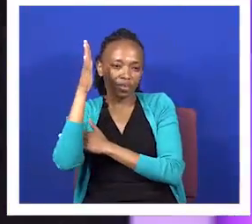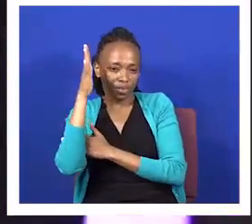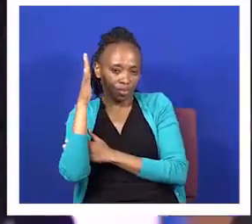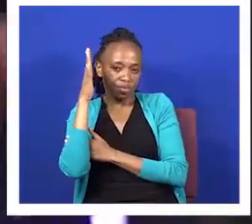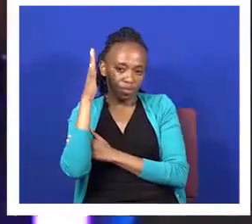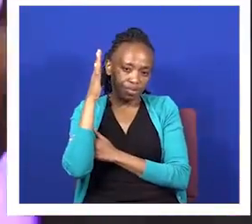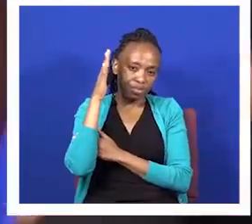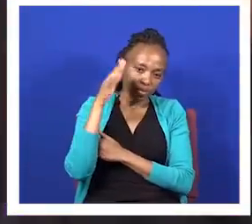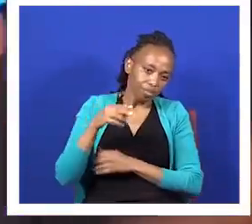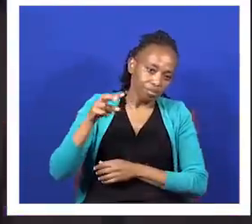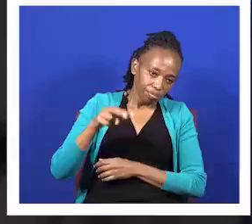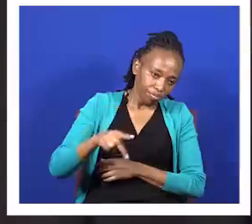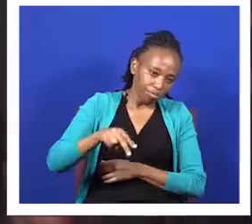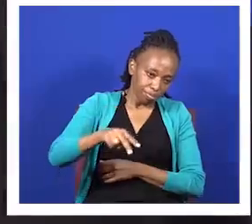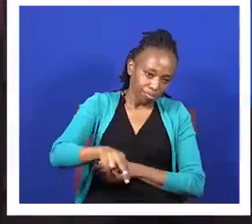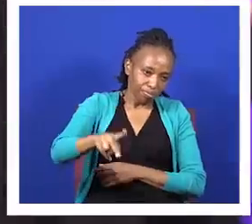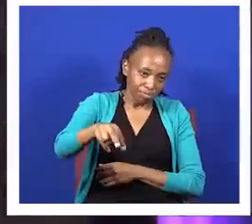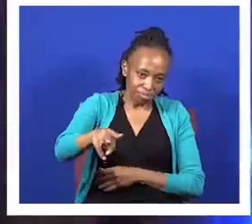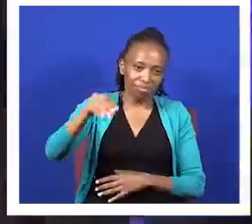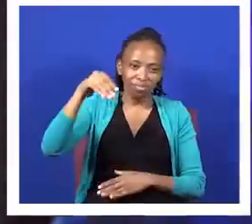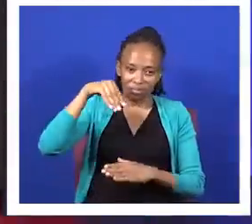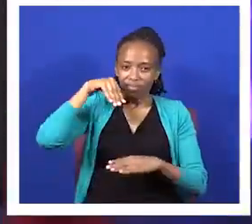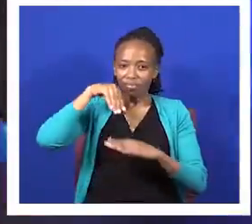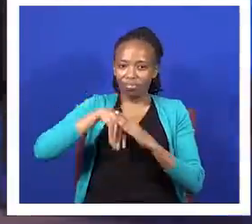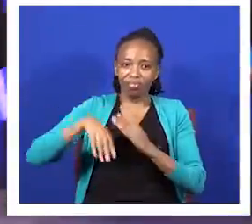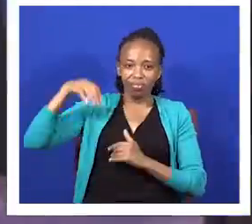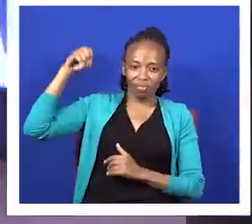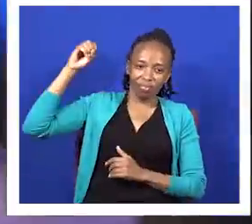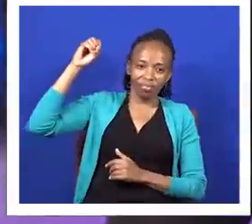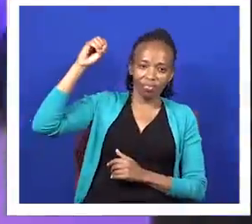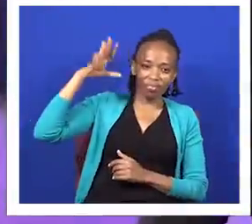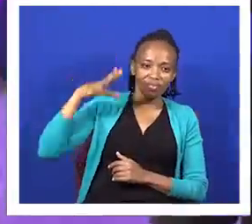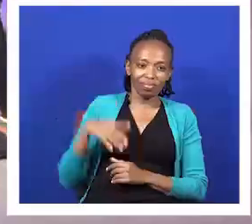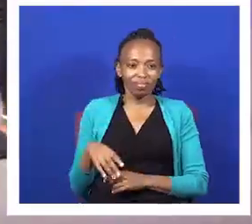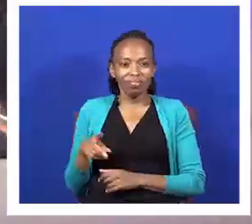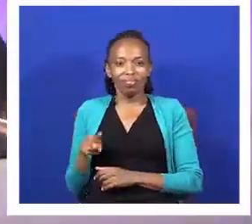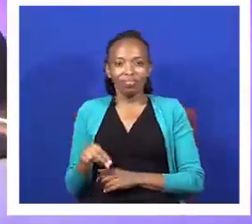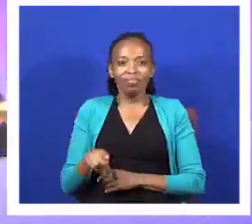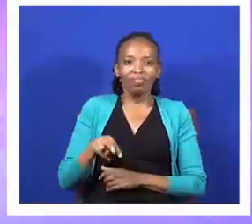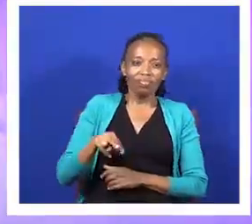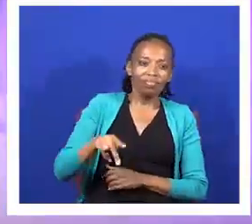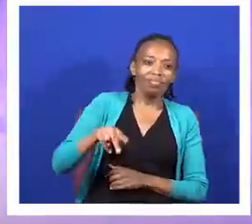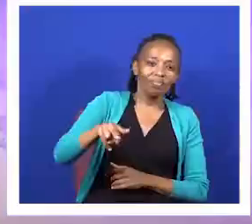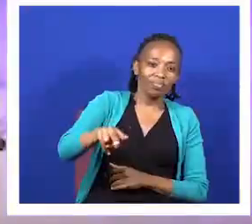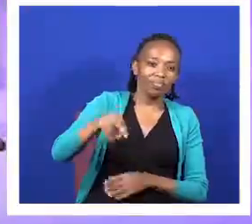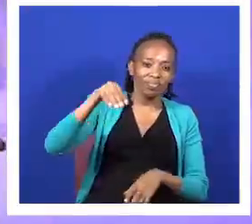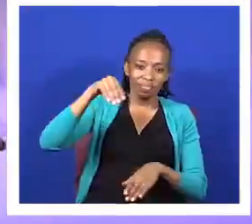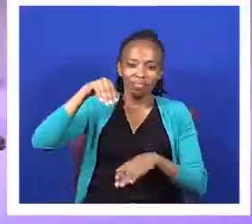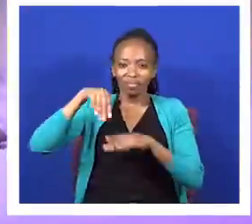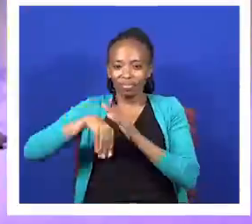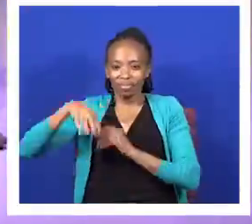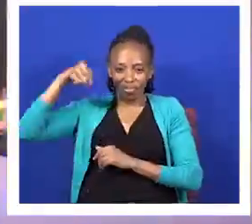of God. Walk, walk, walk in the light. Walk,